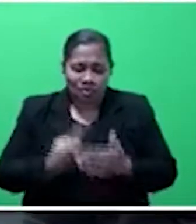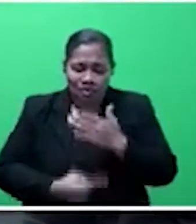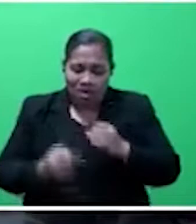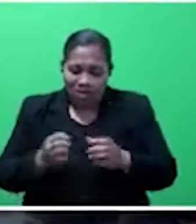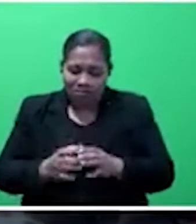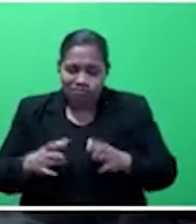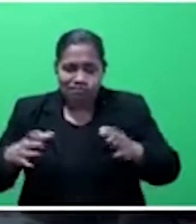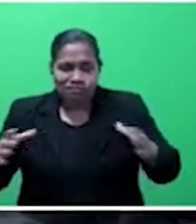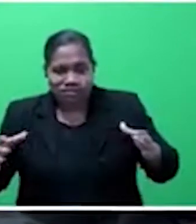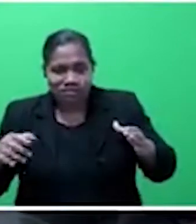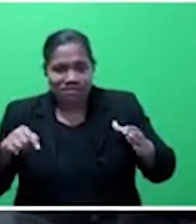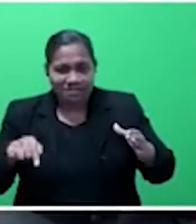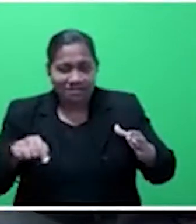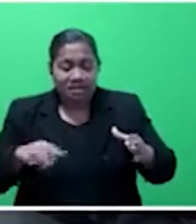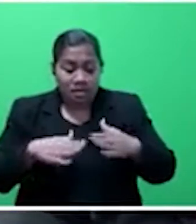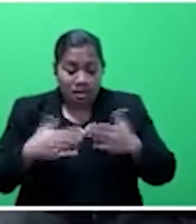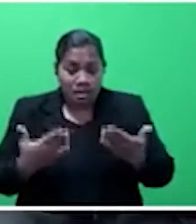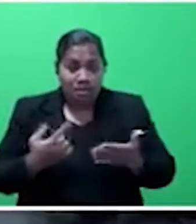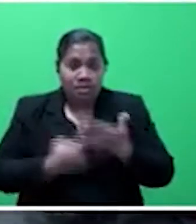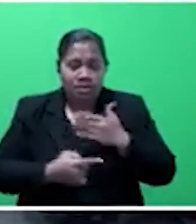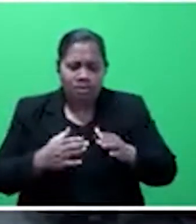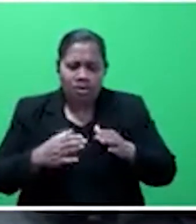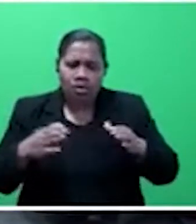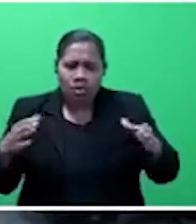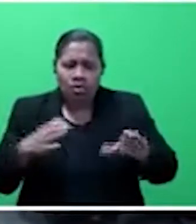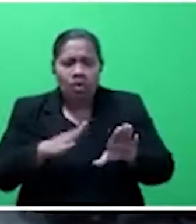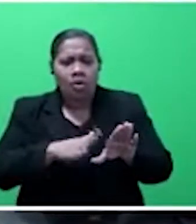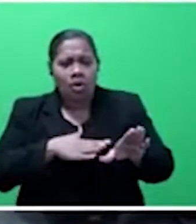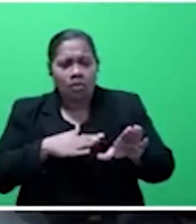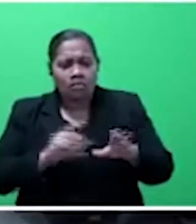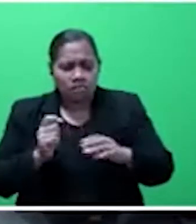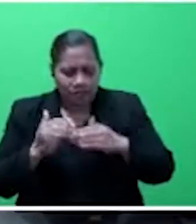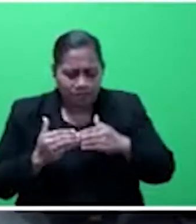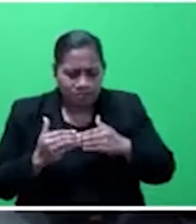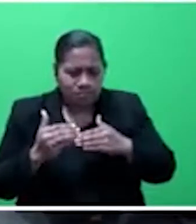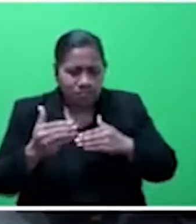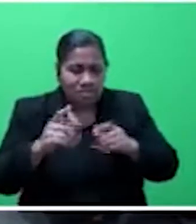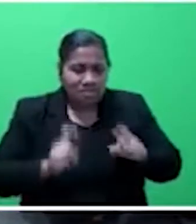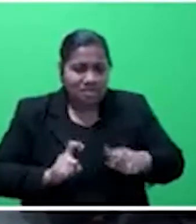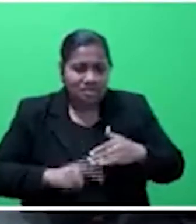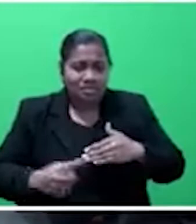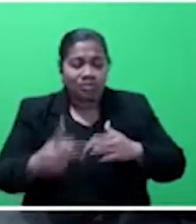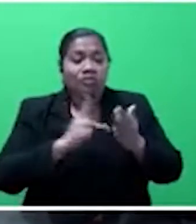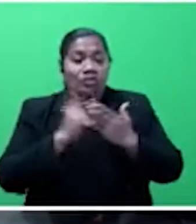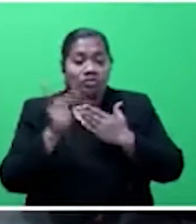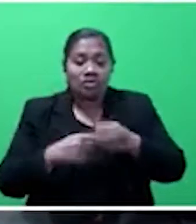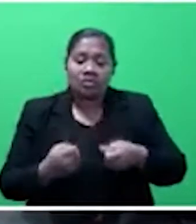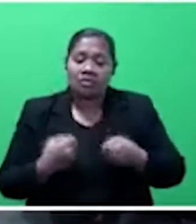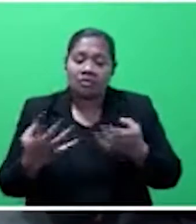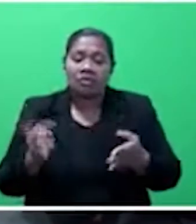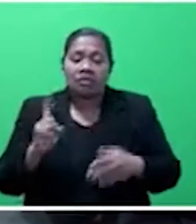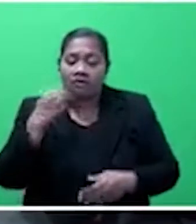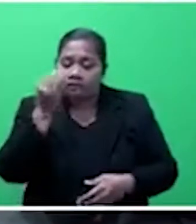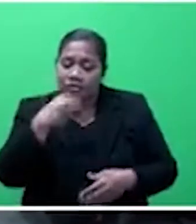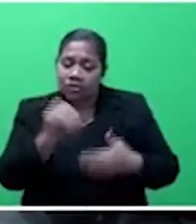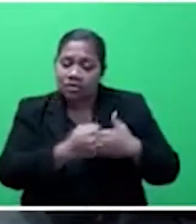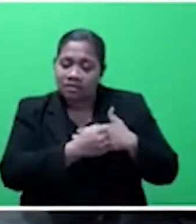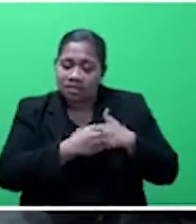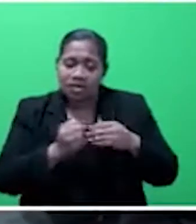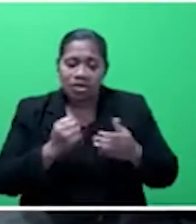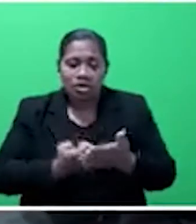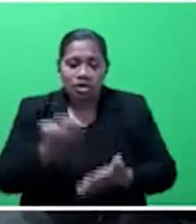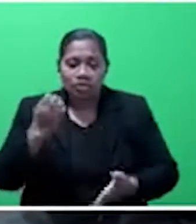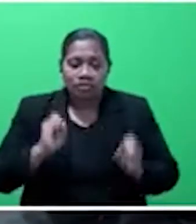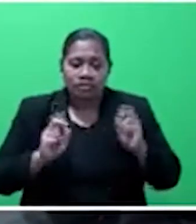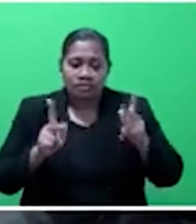is now grown into a long-term and sustainable project that provides food security, economic opportunities, and